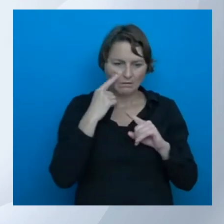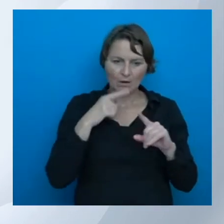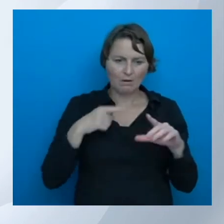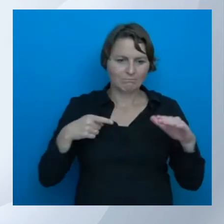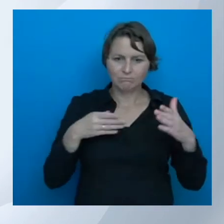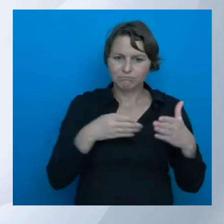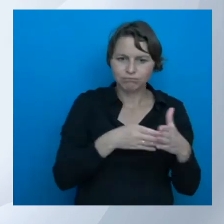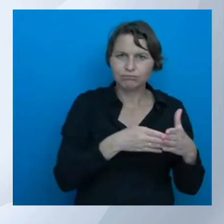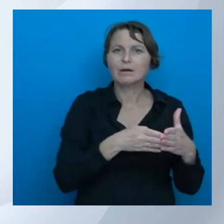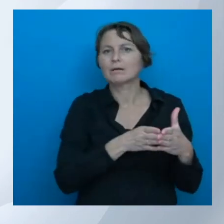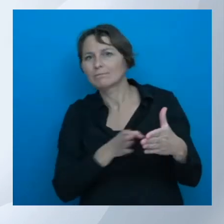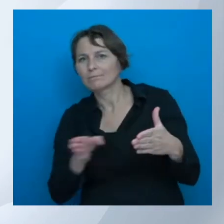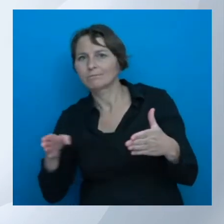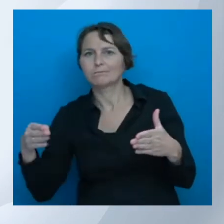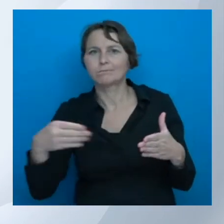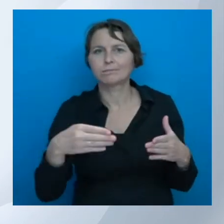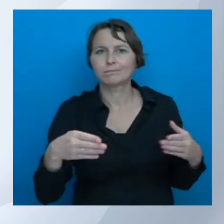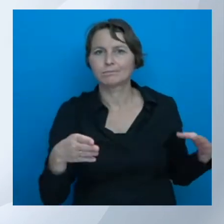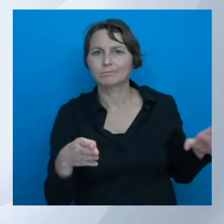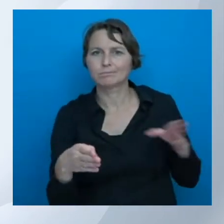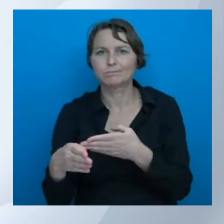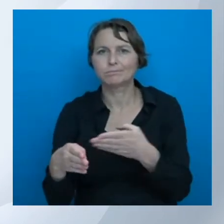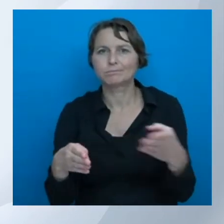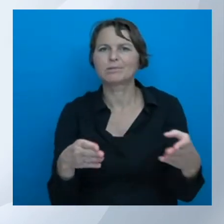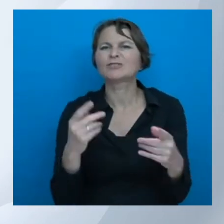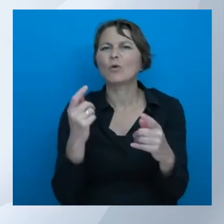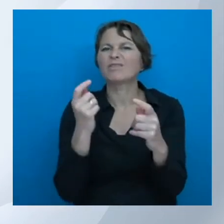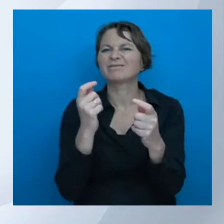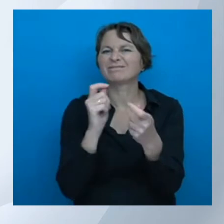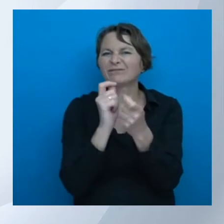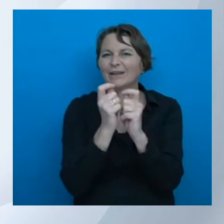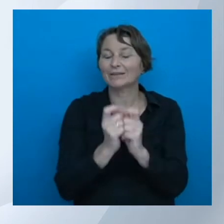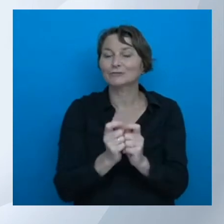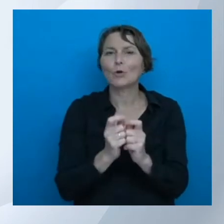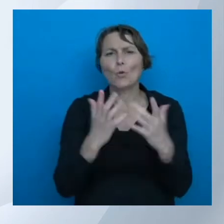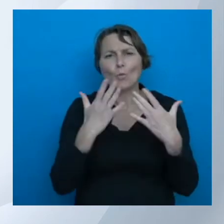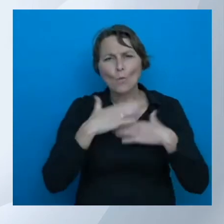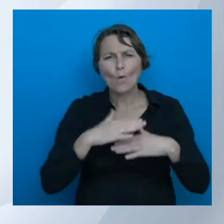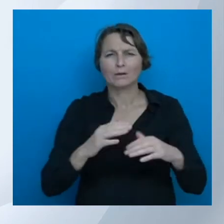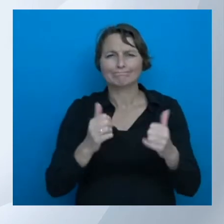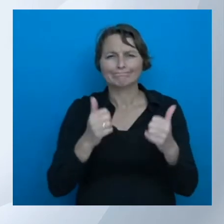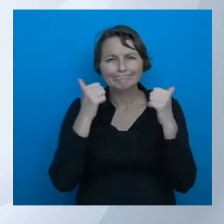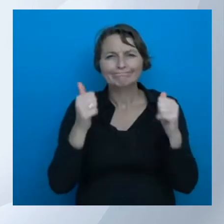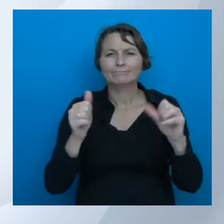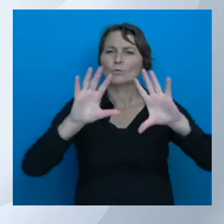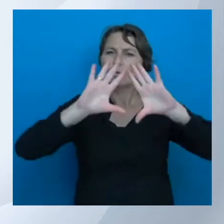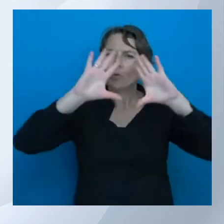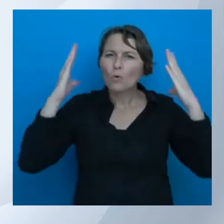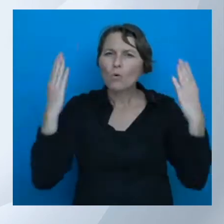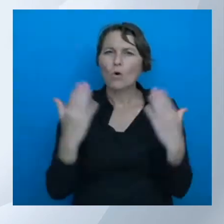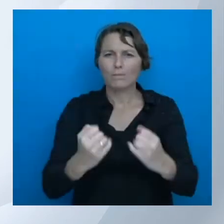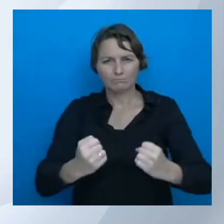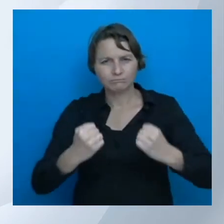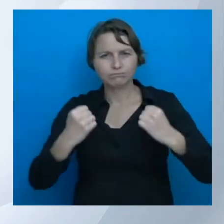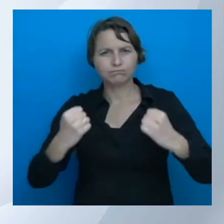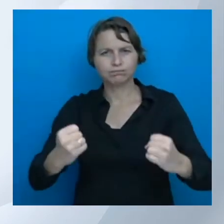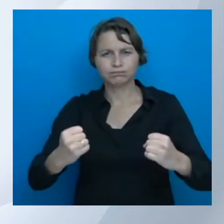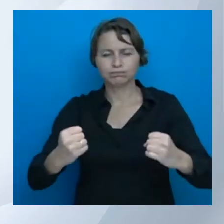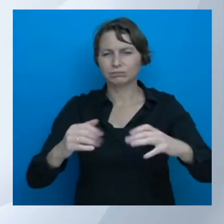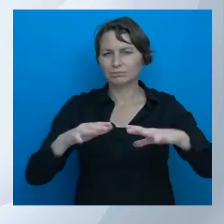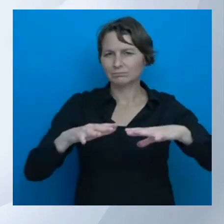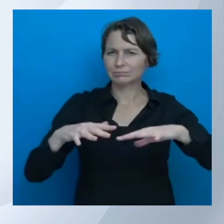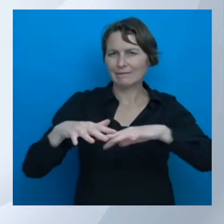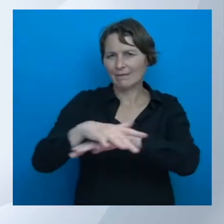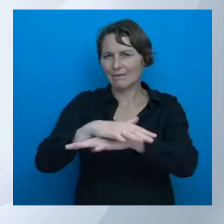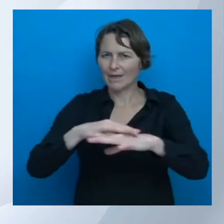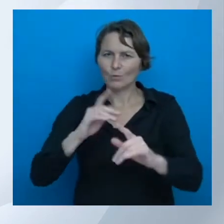that. So for our needs of building a truly global and resilient application, this is a pretty good tool to be using. And thankfully, it's